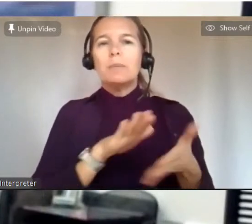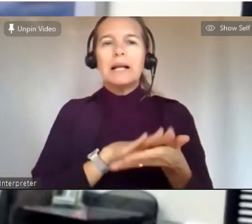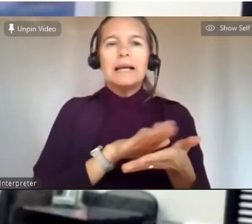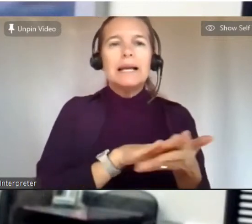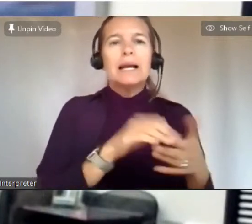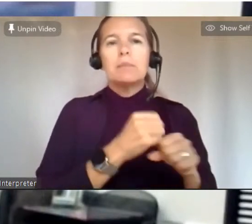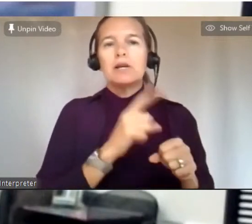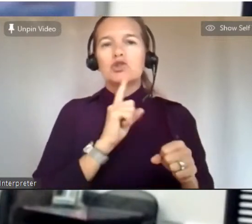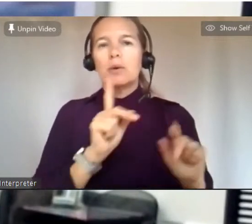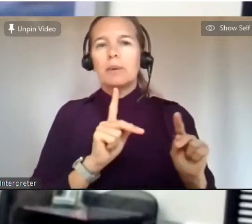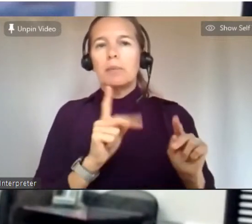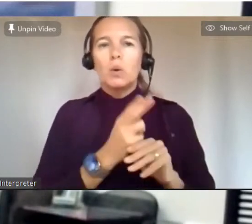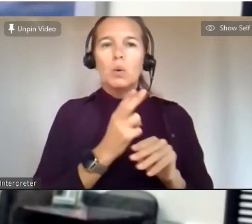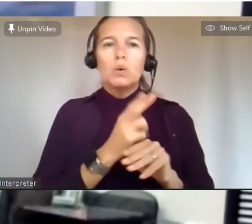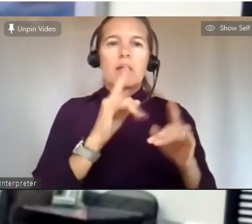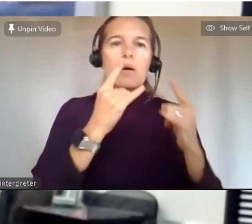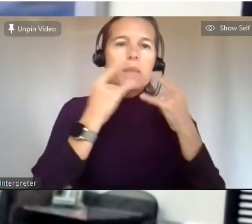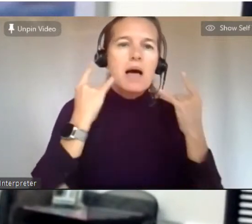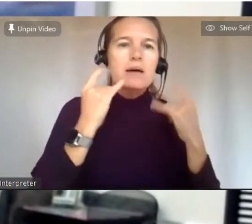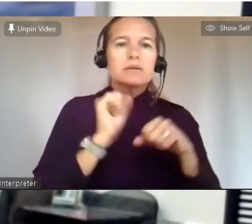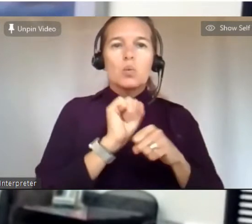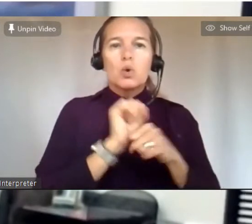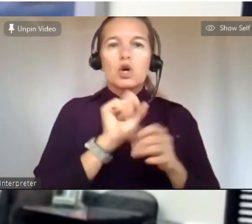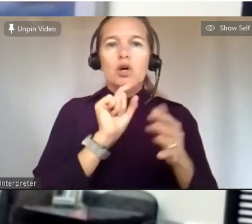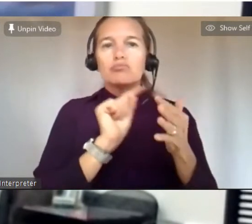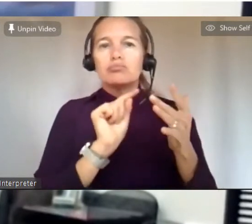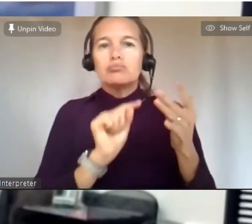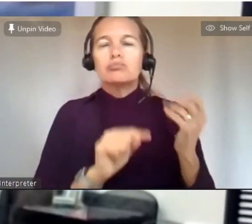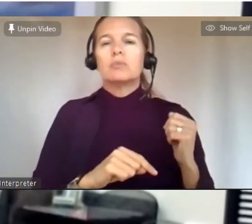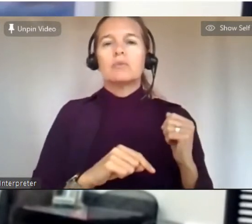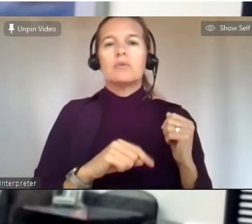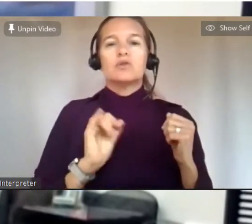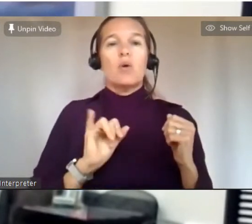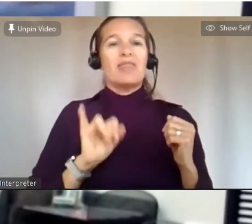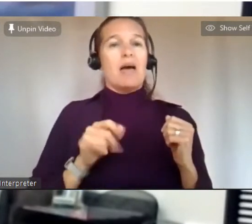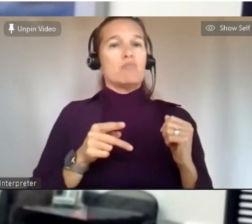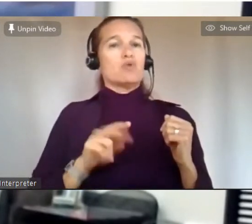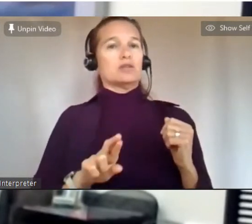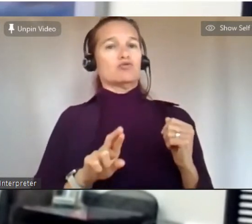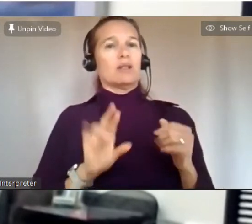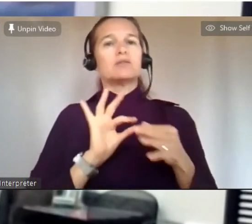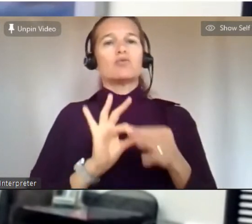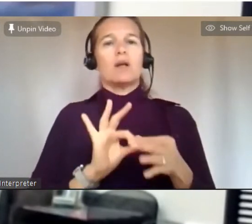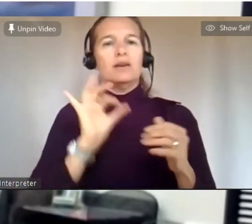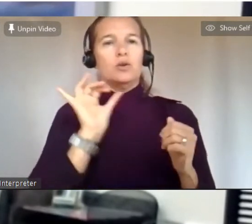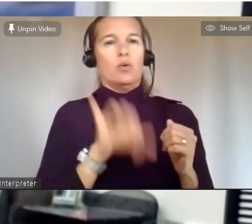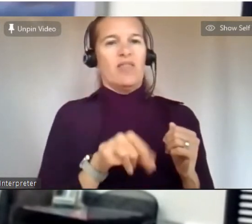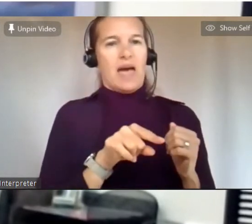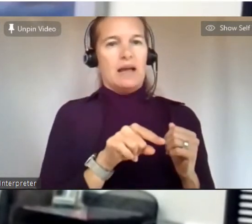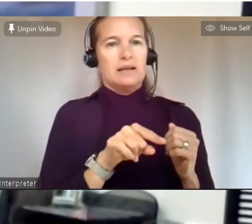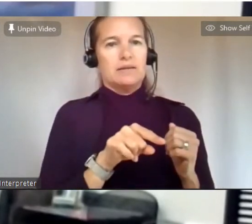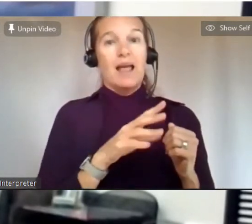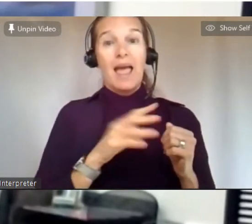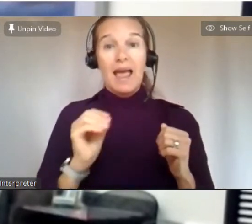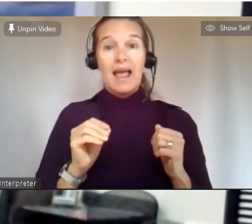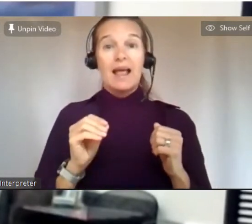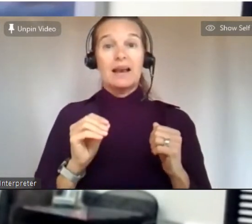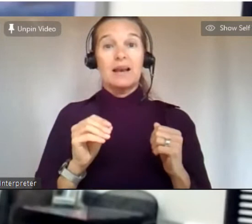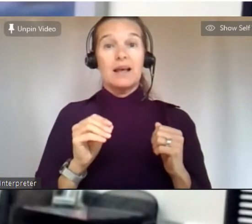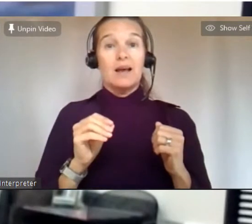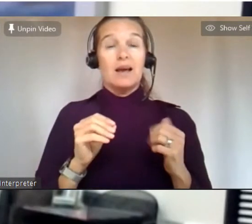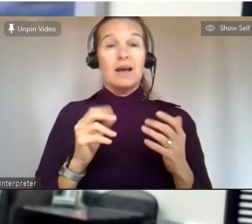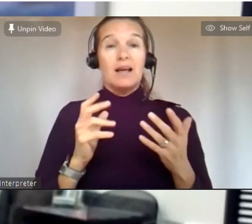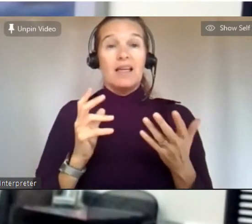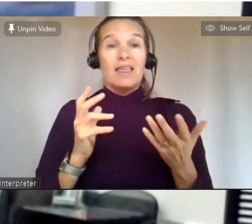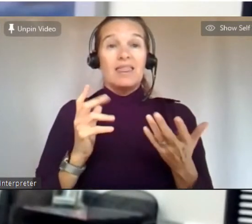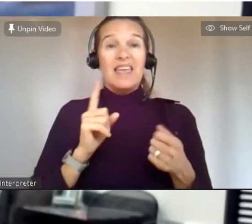that's really part of the other part of that press release, and also the work that we're doing. As far as the actual